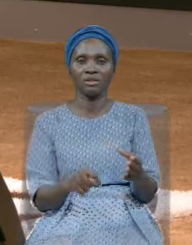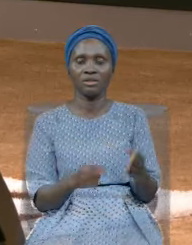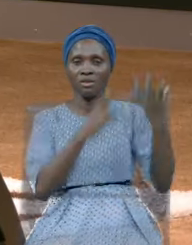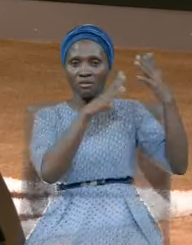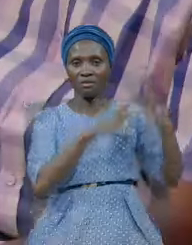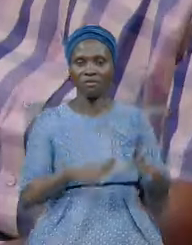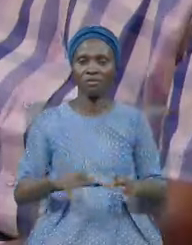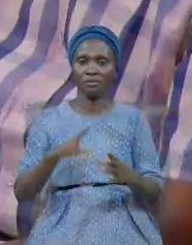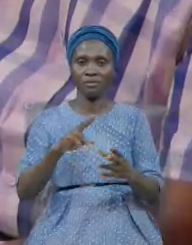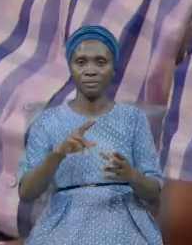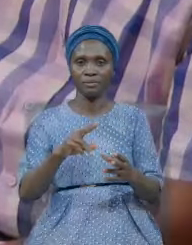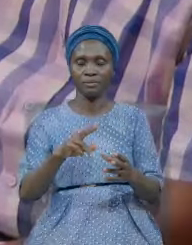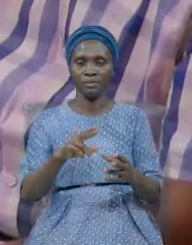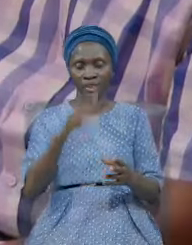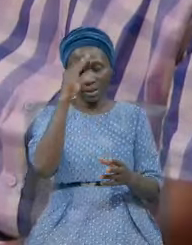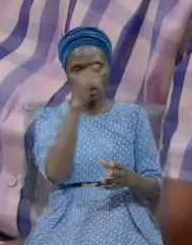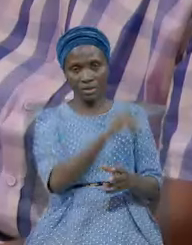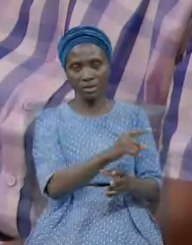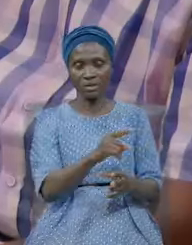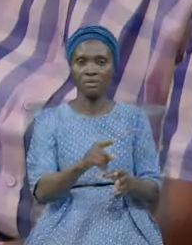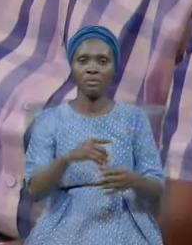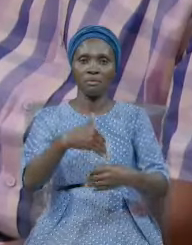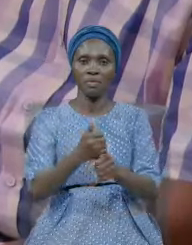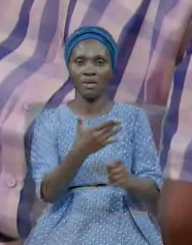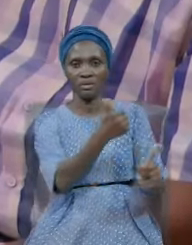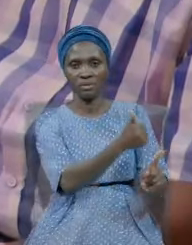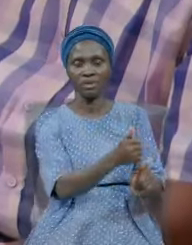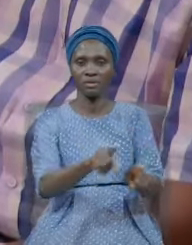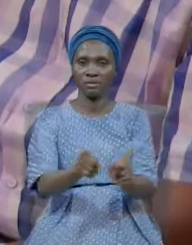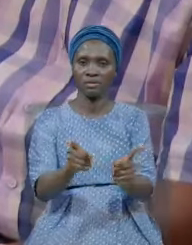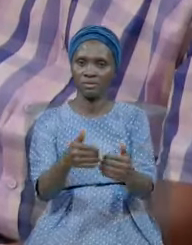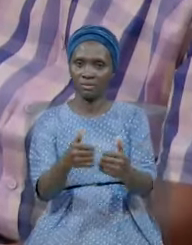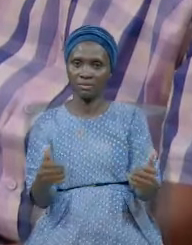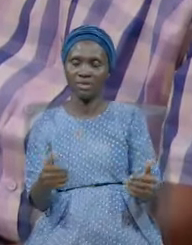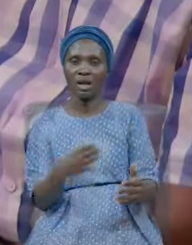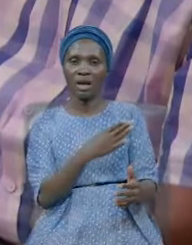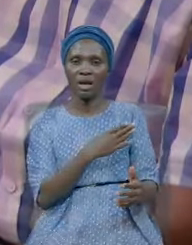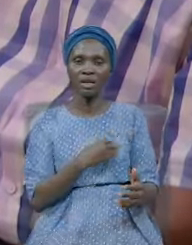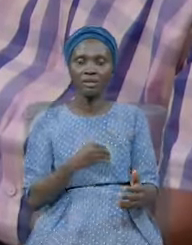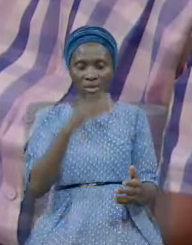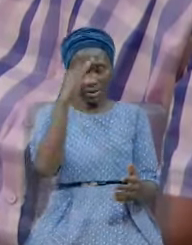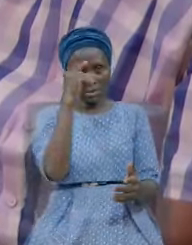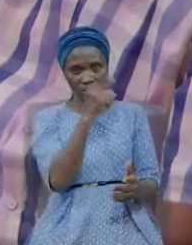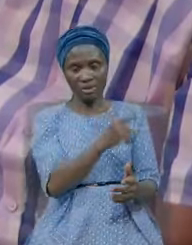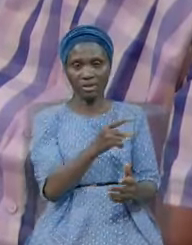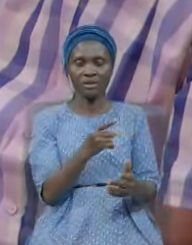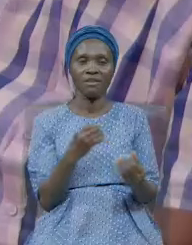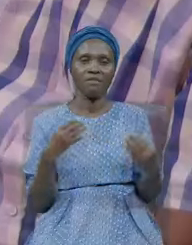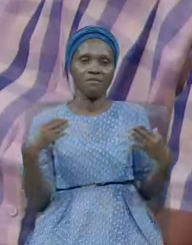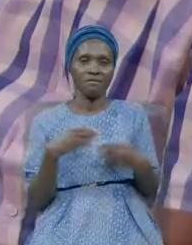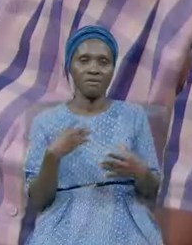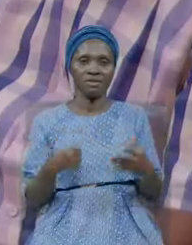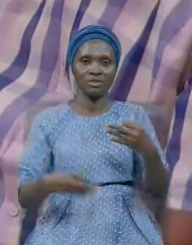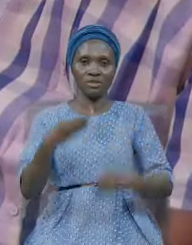Noah distinguished himself. He heard the word. He feared the judgment. He built the